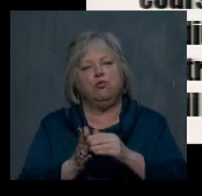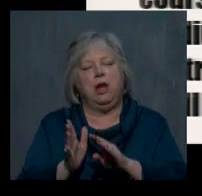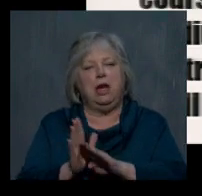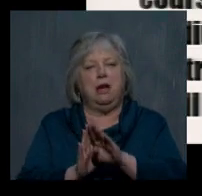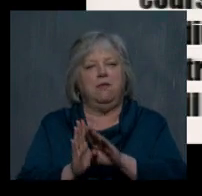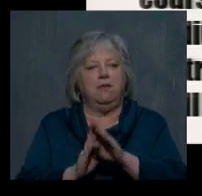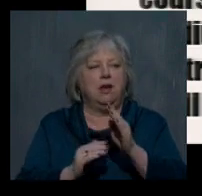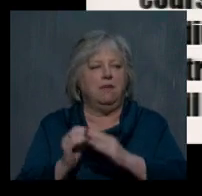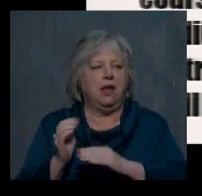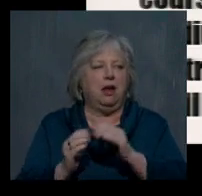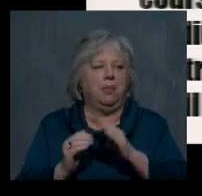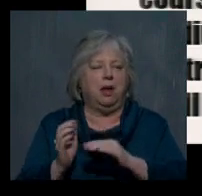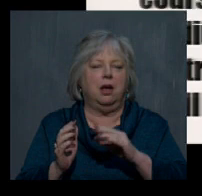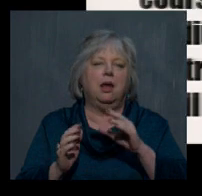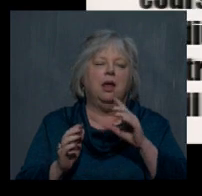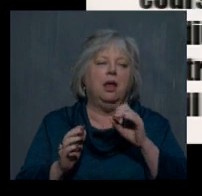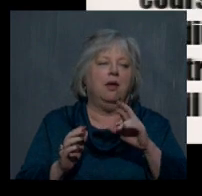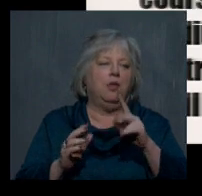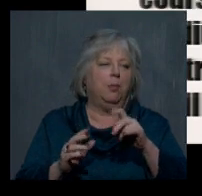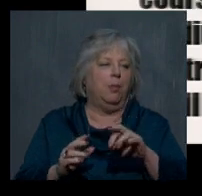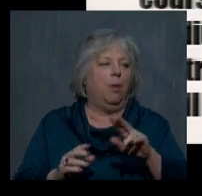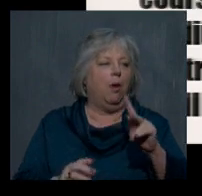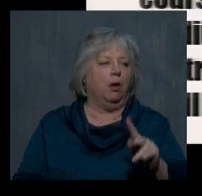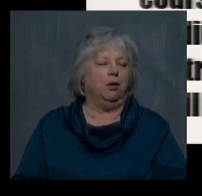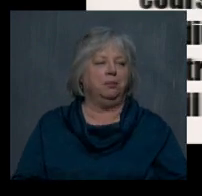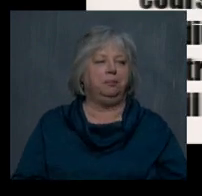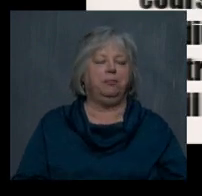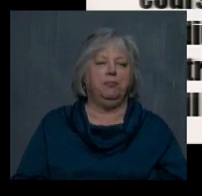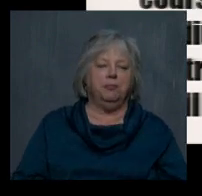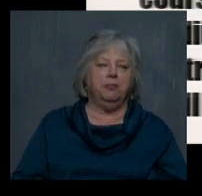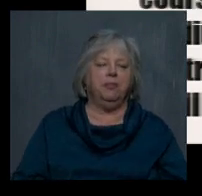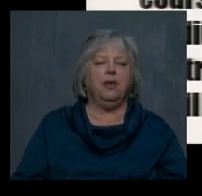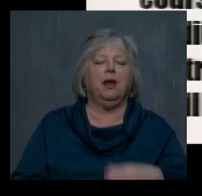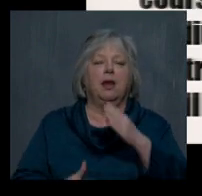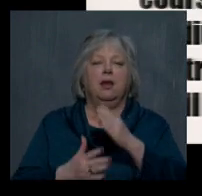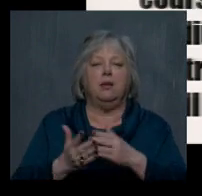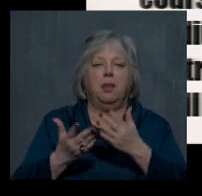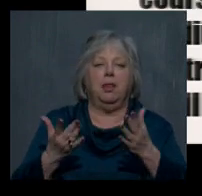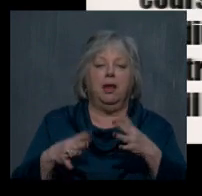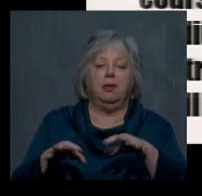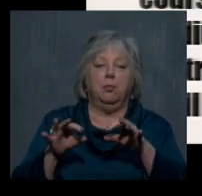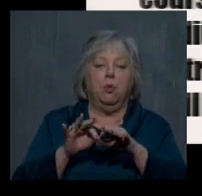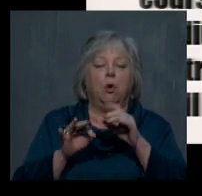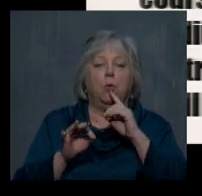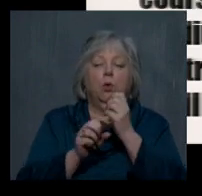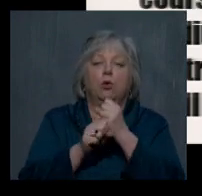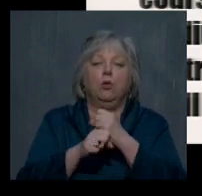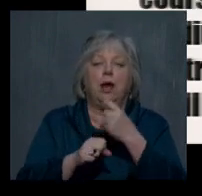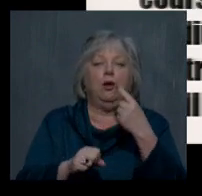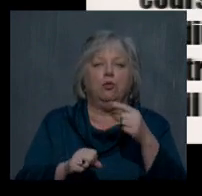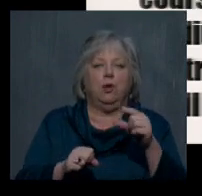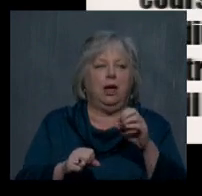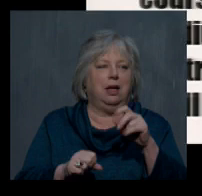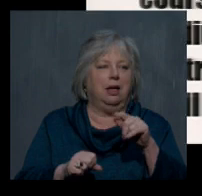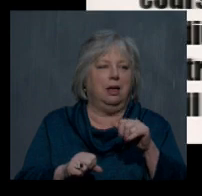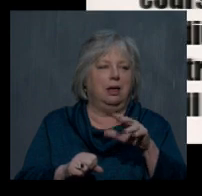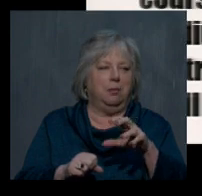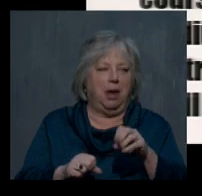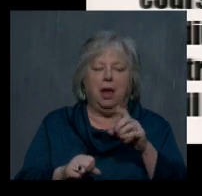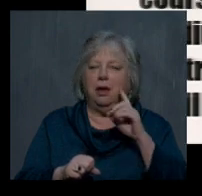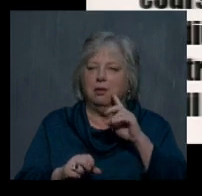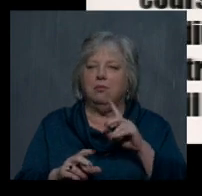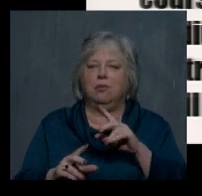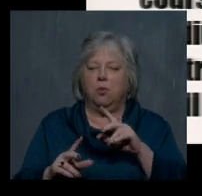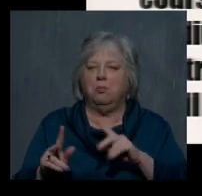park. Specifically, the Arts and Culture Task, some of the things that was important, creating green space for people to